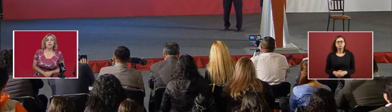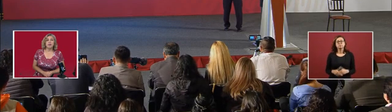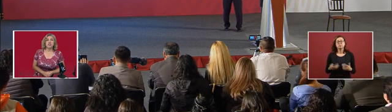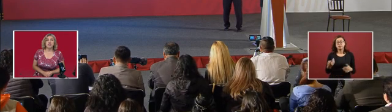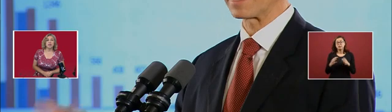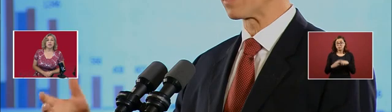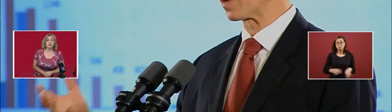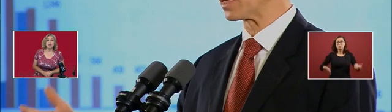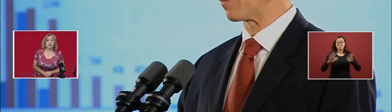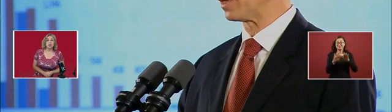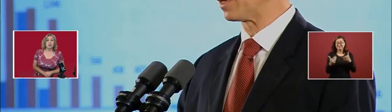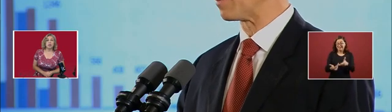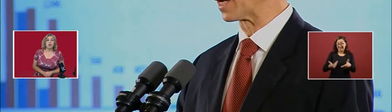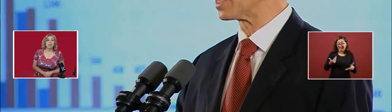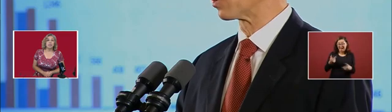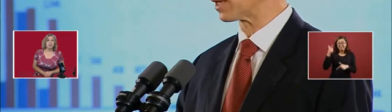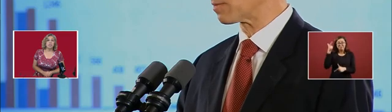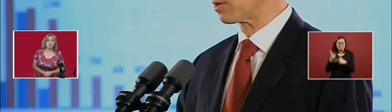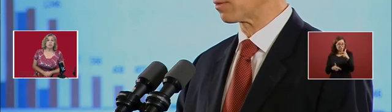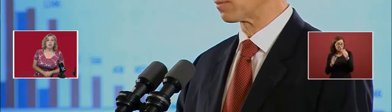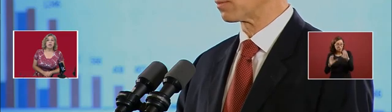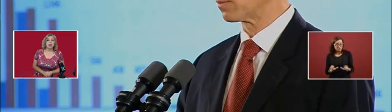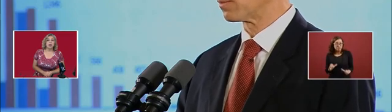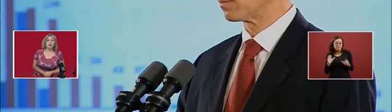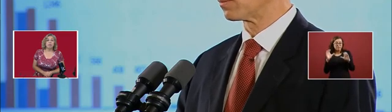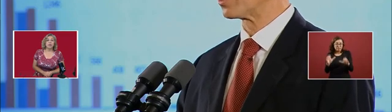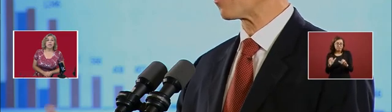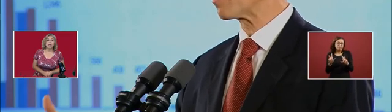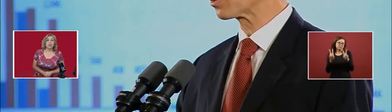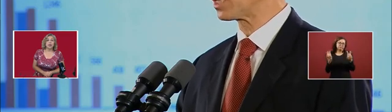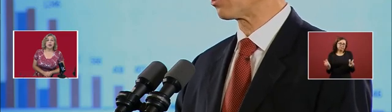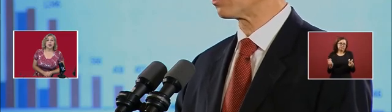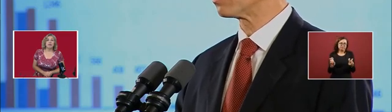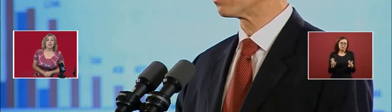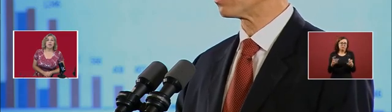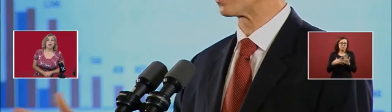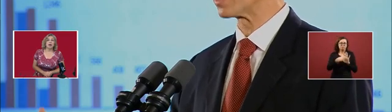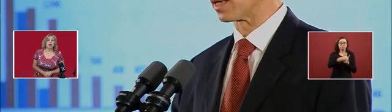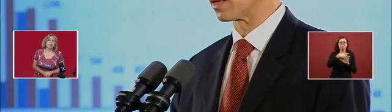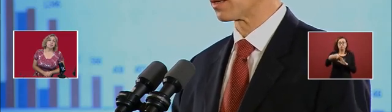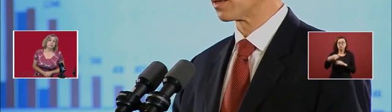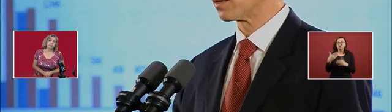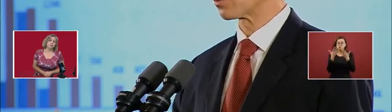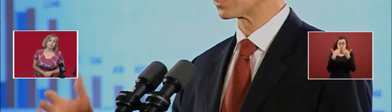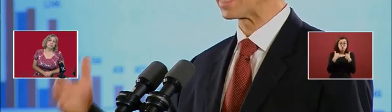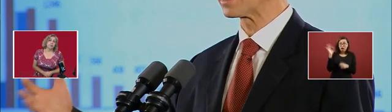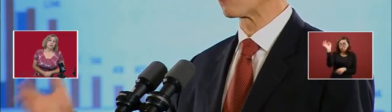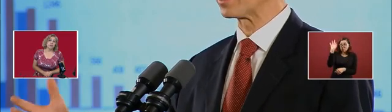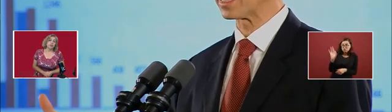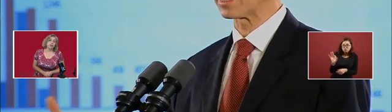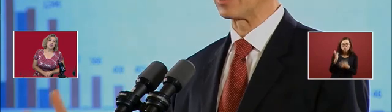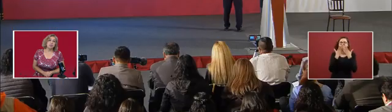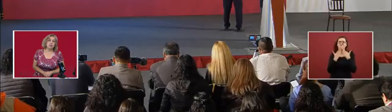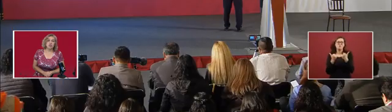dengue in Guanajuato, and then all of a sudden they started having it. And then Aguascalientes.